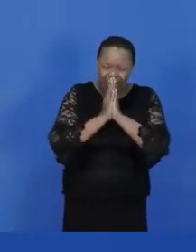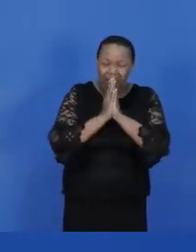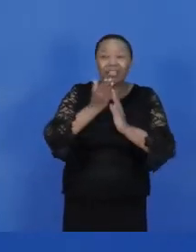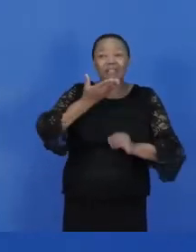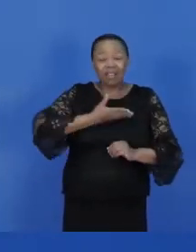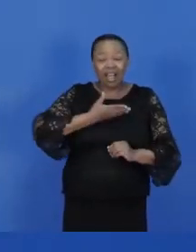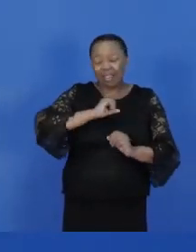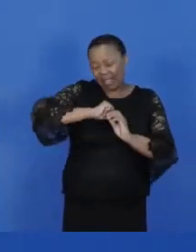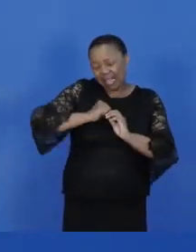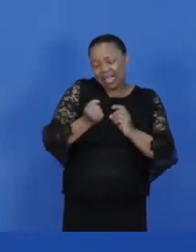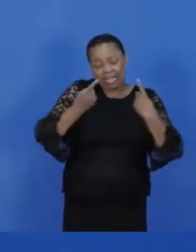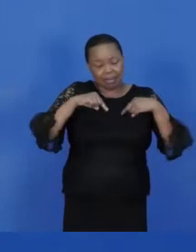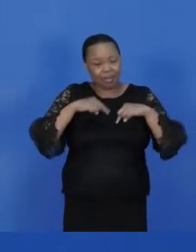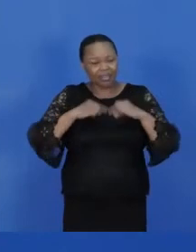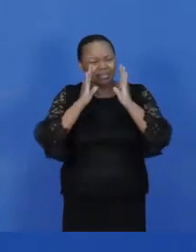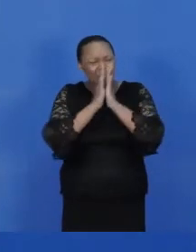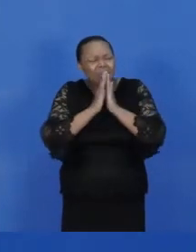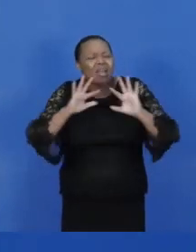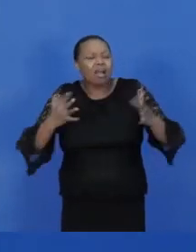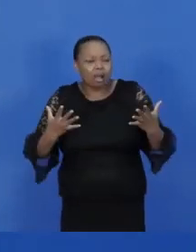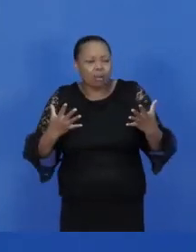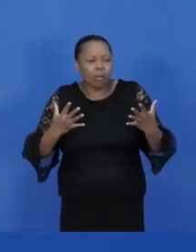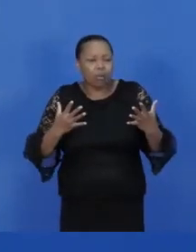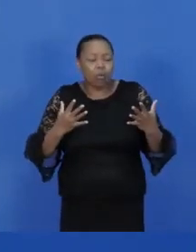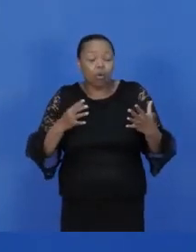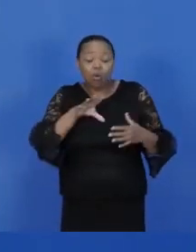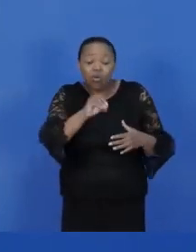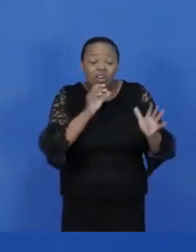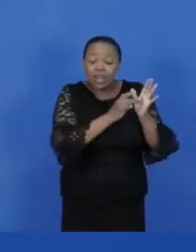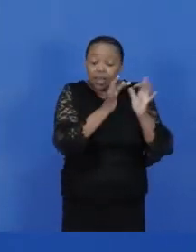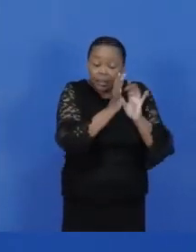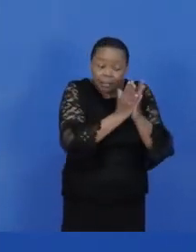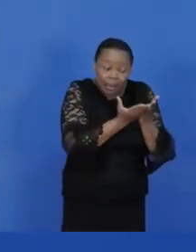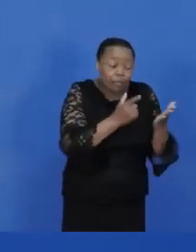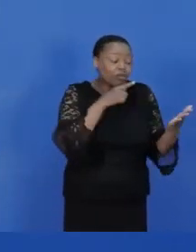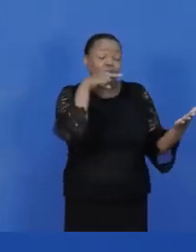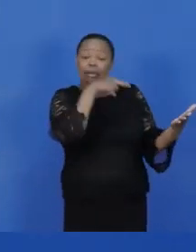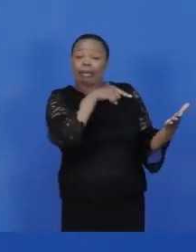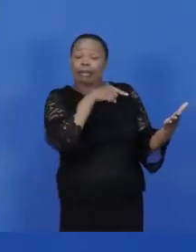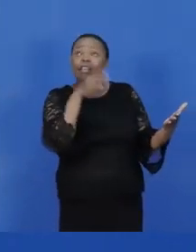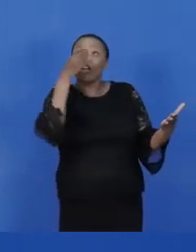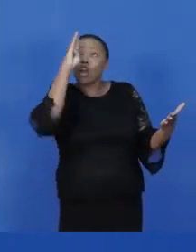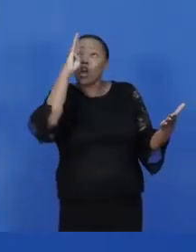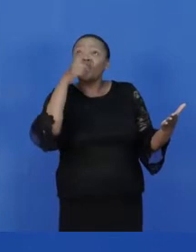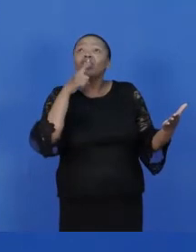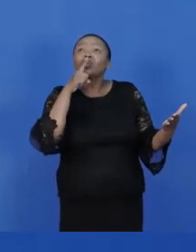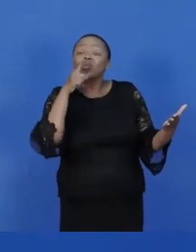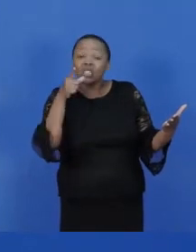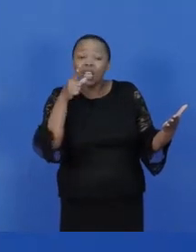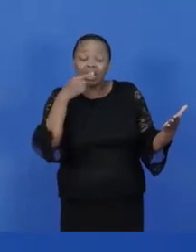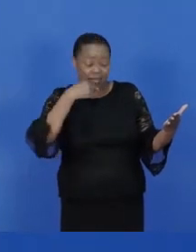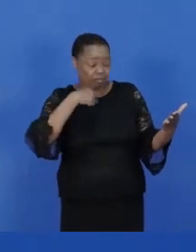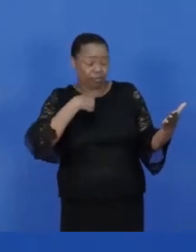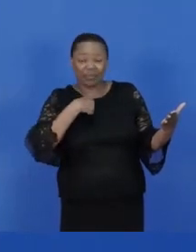us, keep us, your word says. And how do you pray this prayer point? You pray through the word. You say, Lord, your word says that no longer